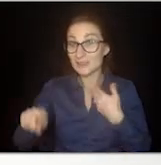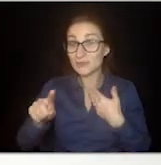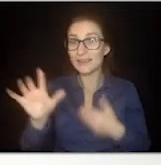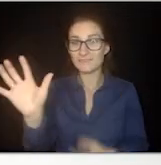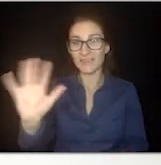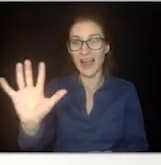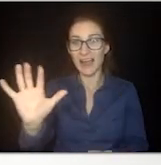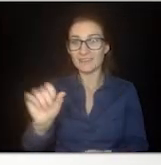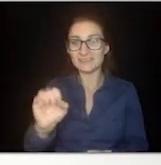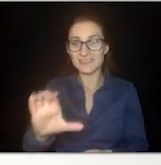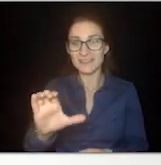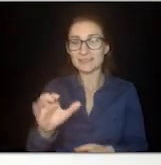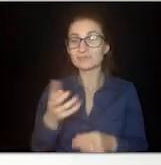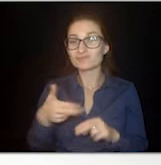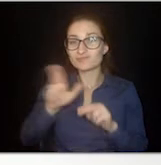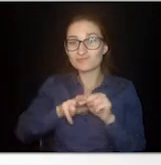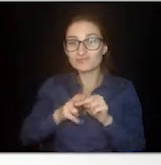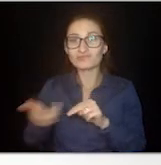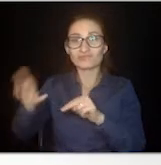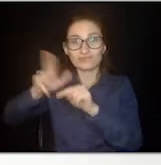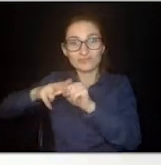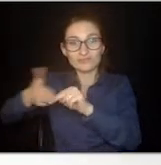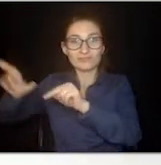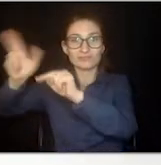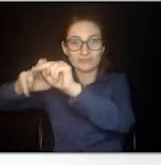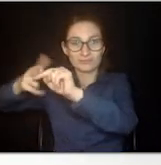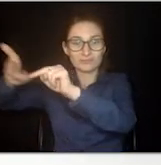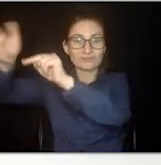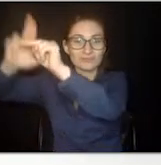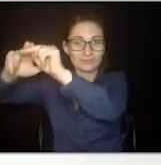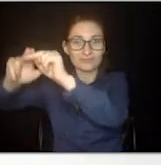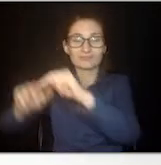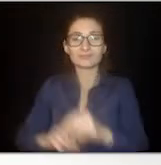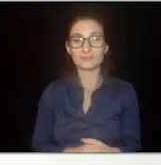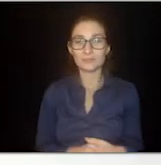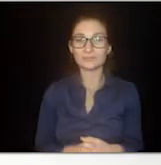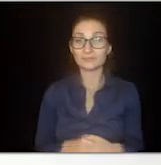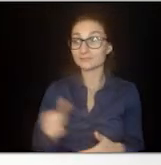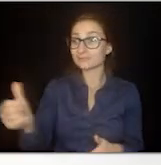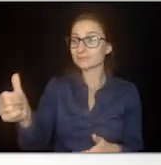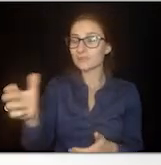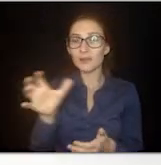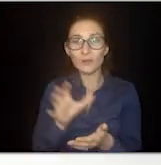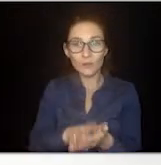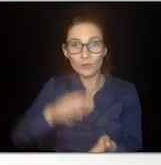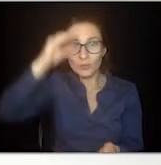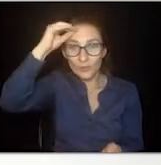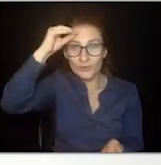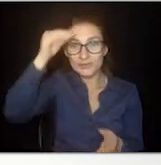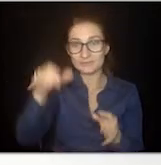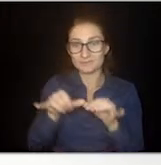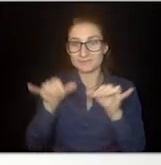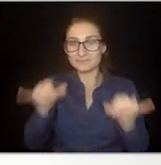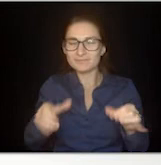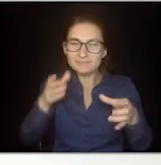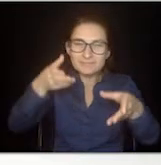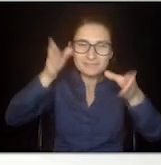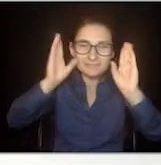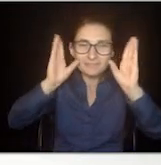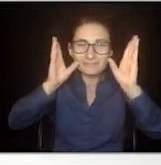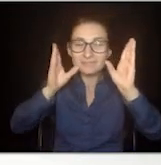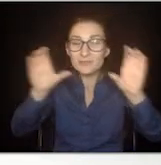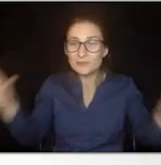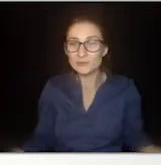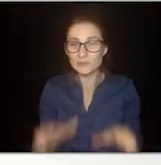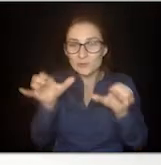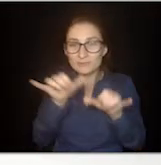Then the next week it's going to be 5 seconds, and then it's going to be 10 seconds. And so you see, he's learning to